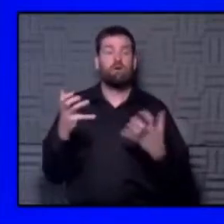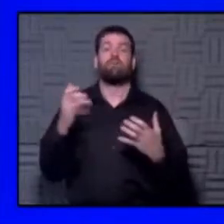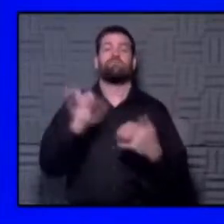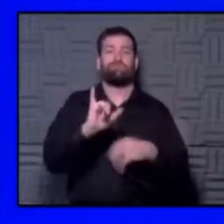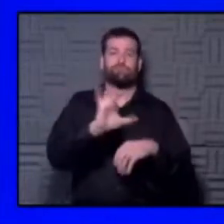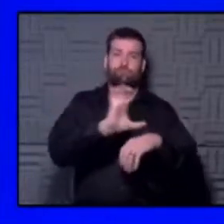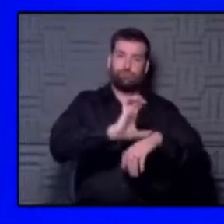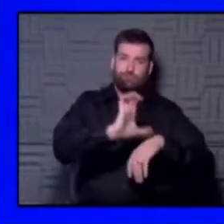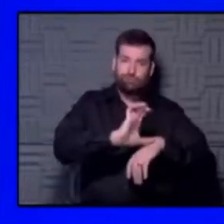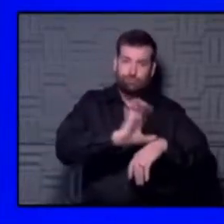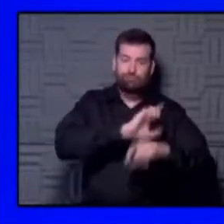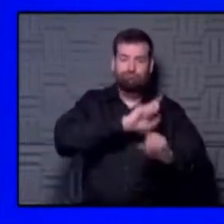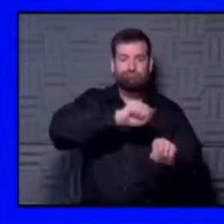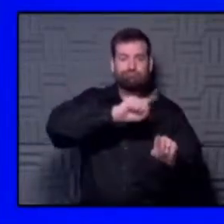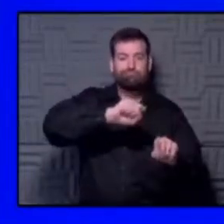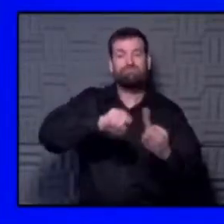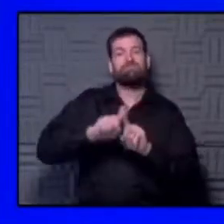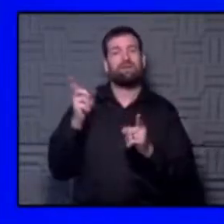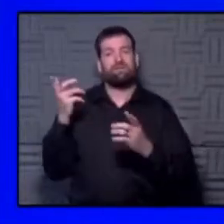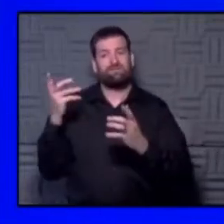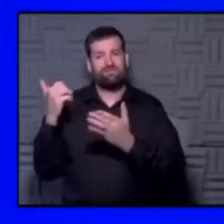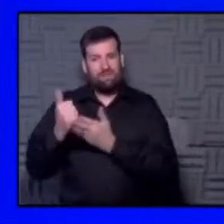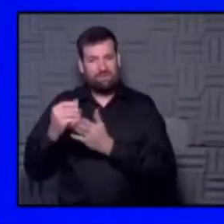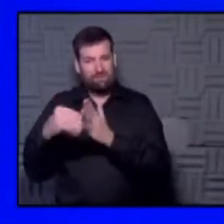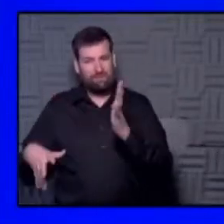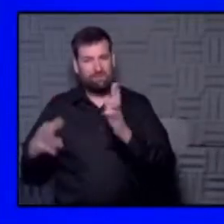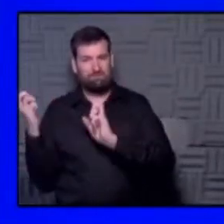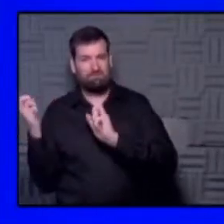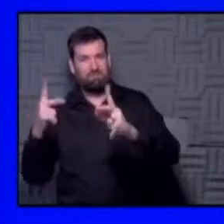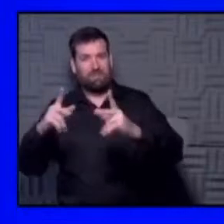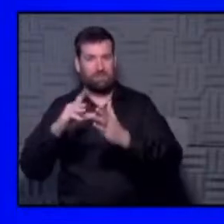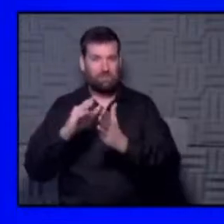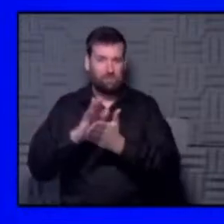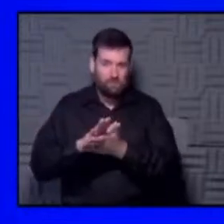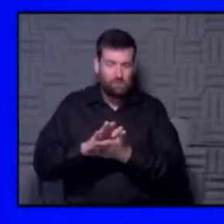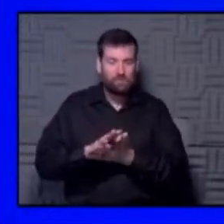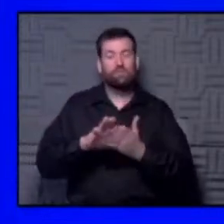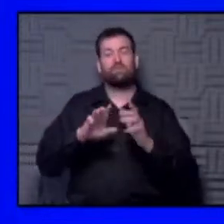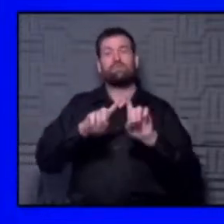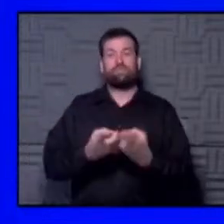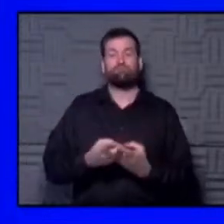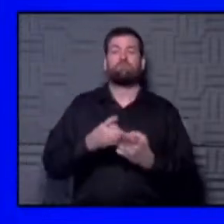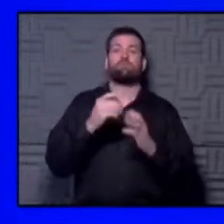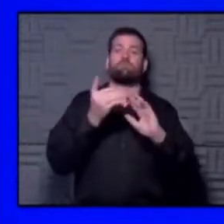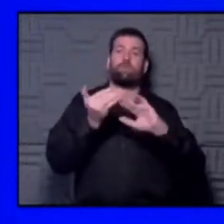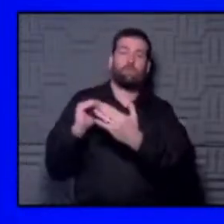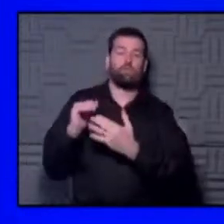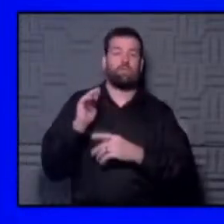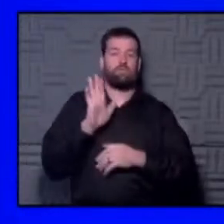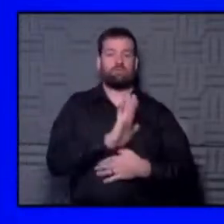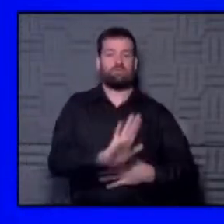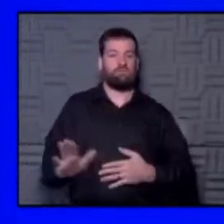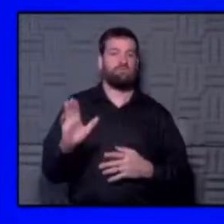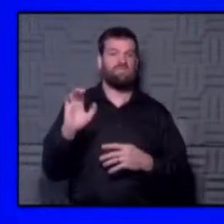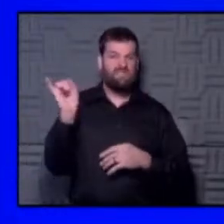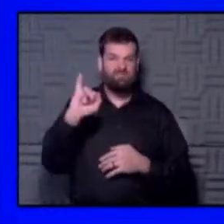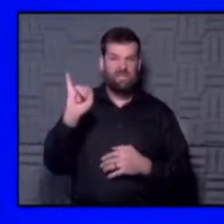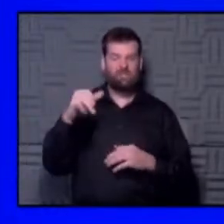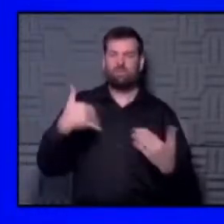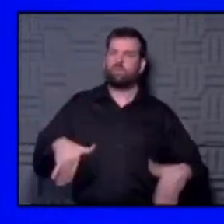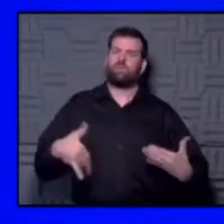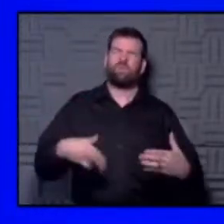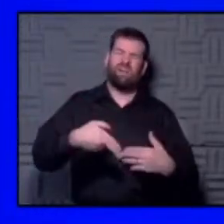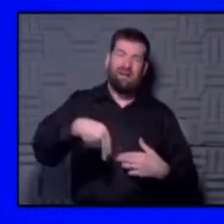services, but also it may help getting students back into school in those districts and those communities where the levels of infection are so